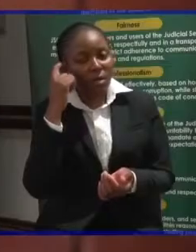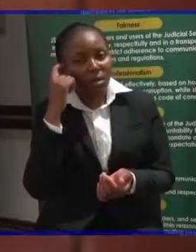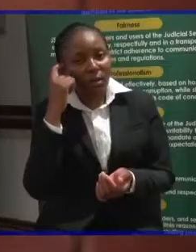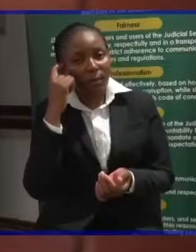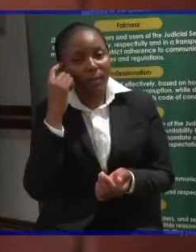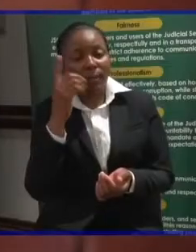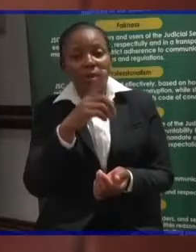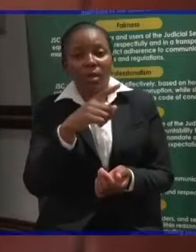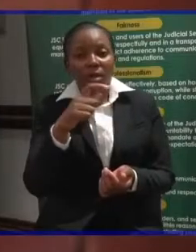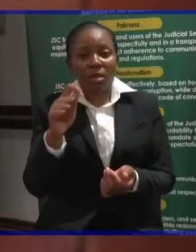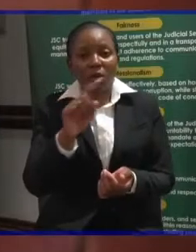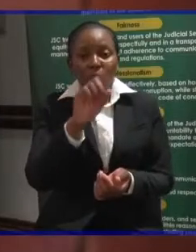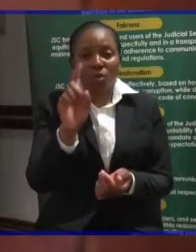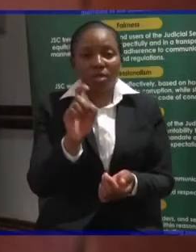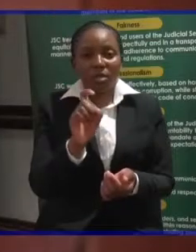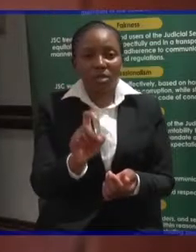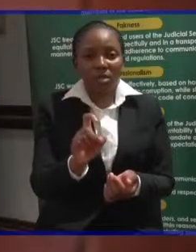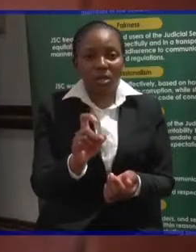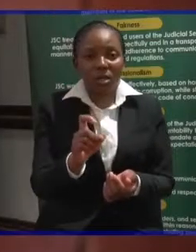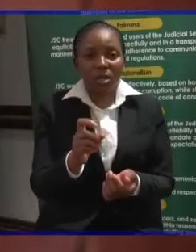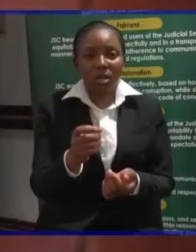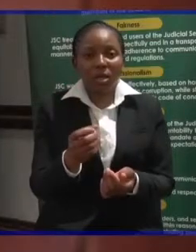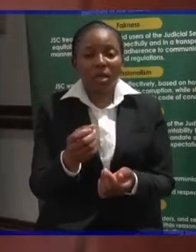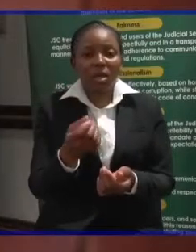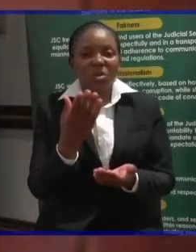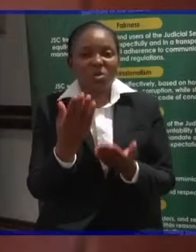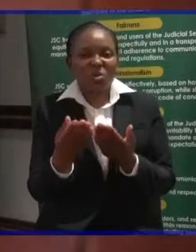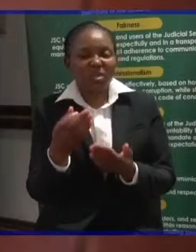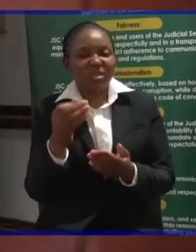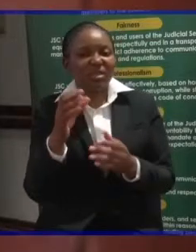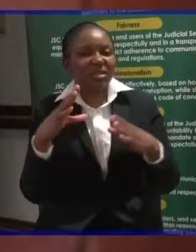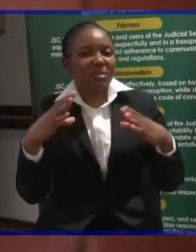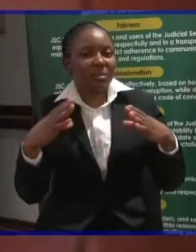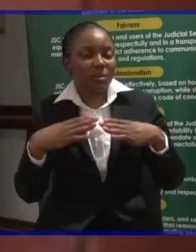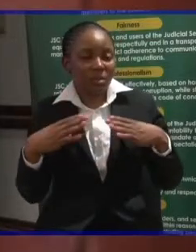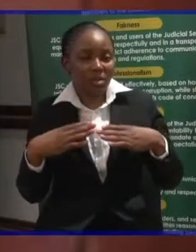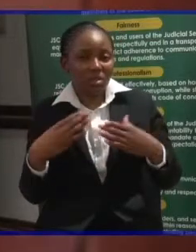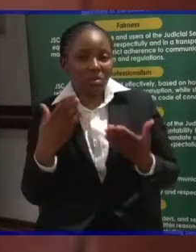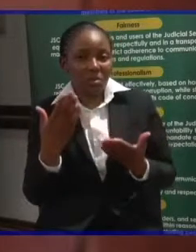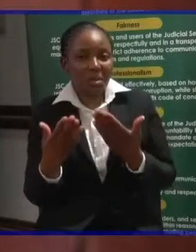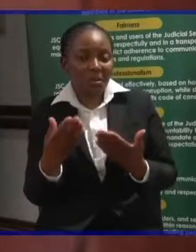the question is merely frivolous or vexatious.